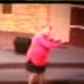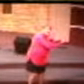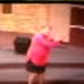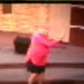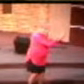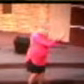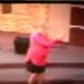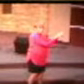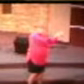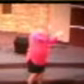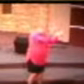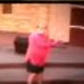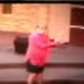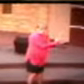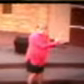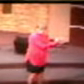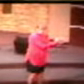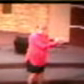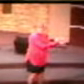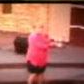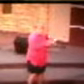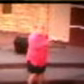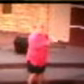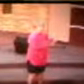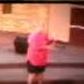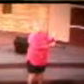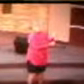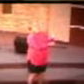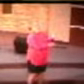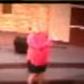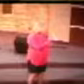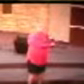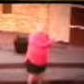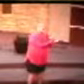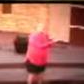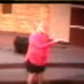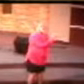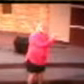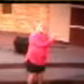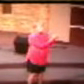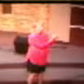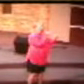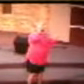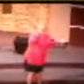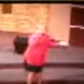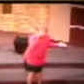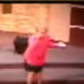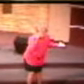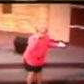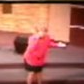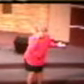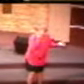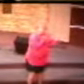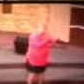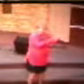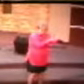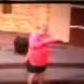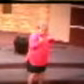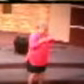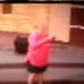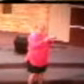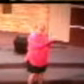adult students who have already begun their careers and families, and we want to walk alongside and partner with